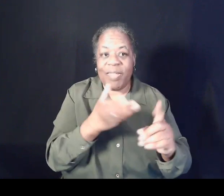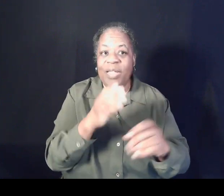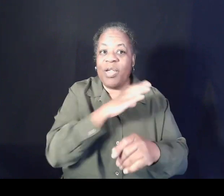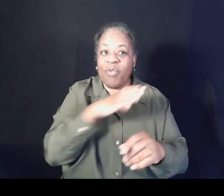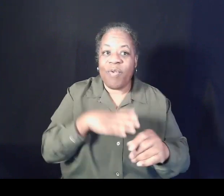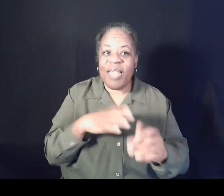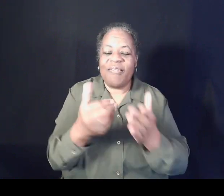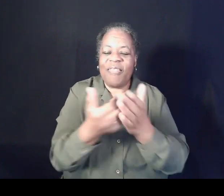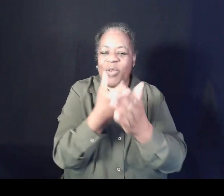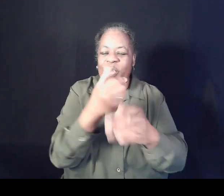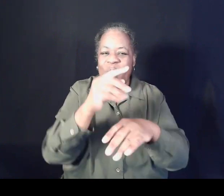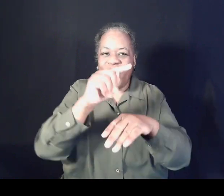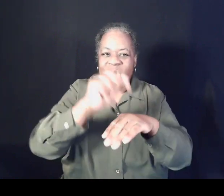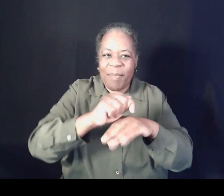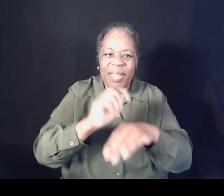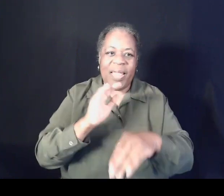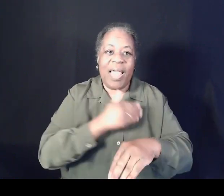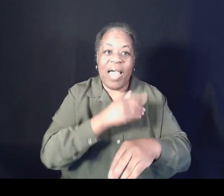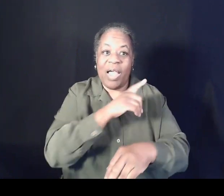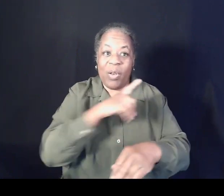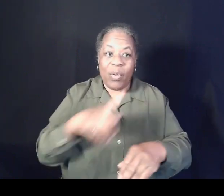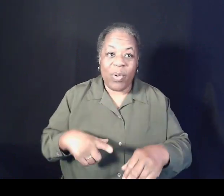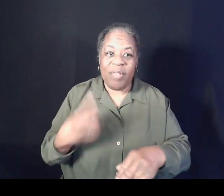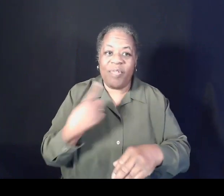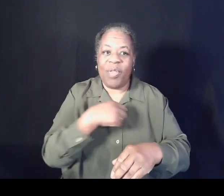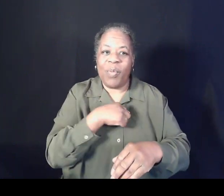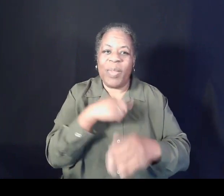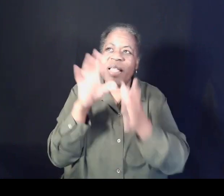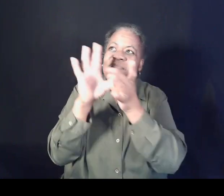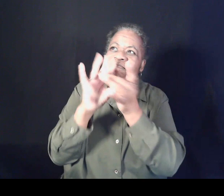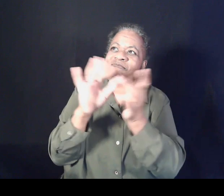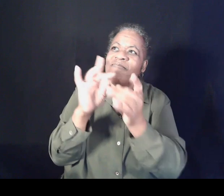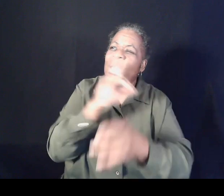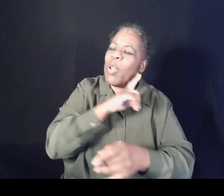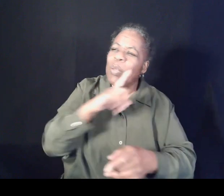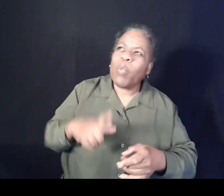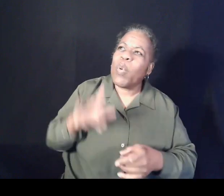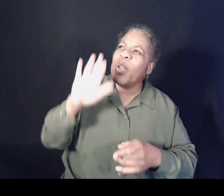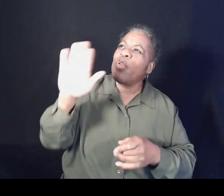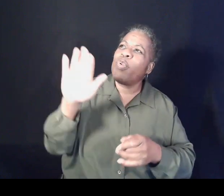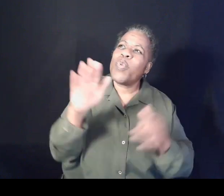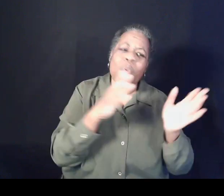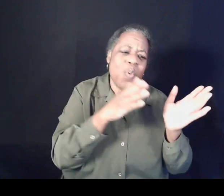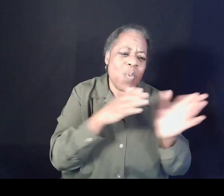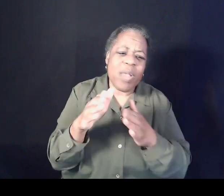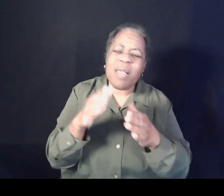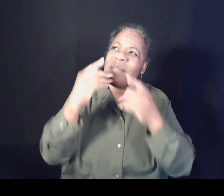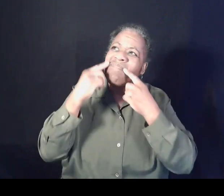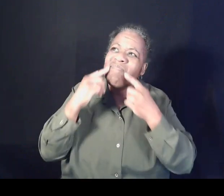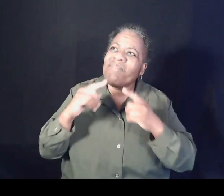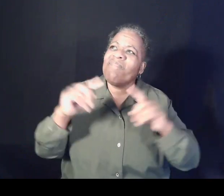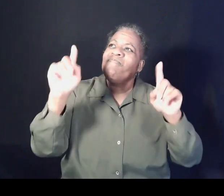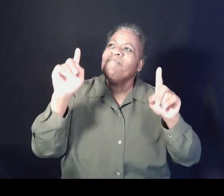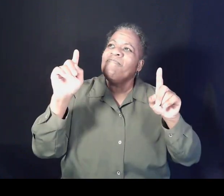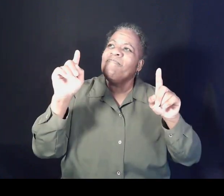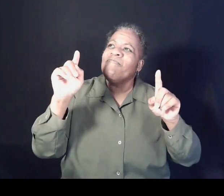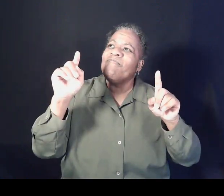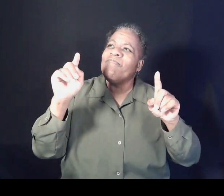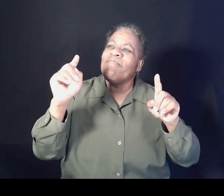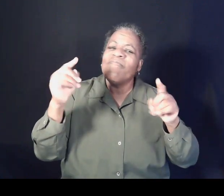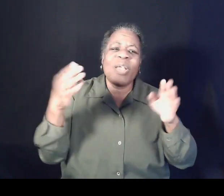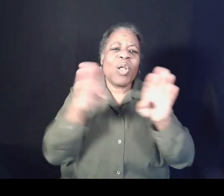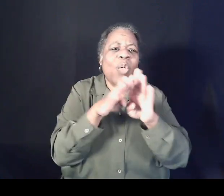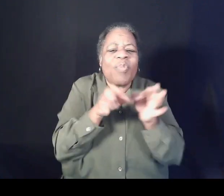our Lord, so that we may say, Lord, thy will be done. If I can close with a line